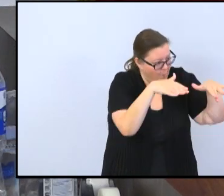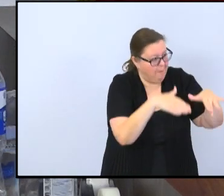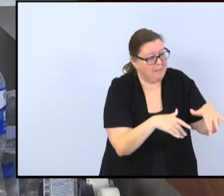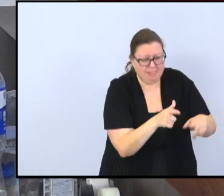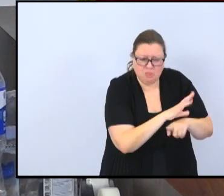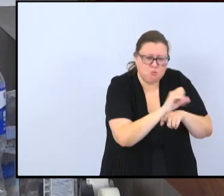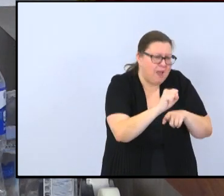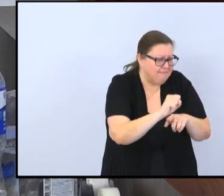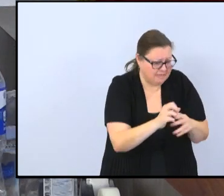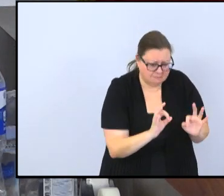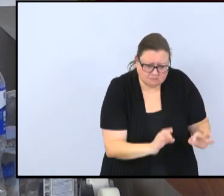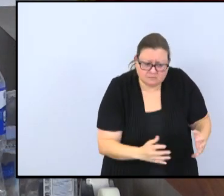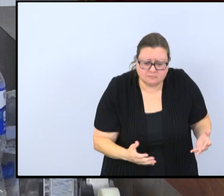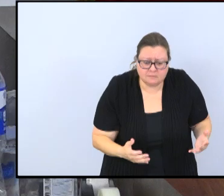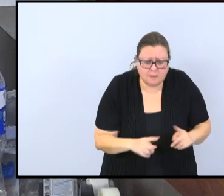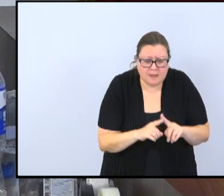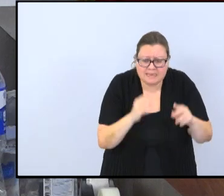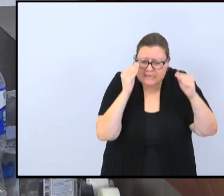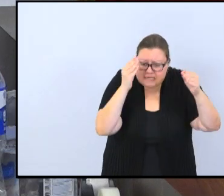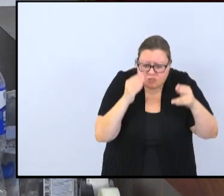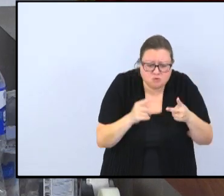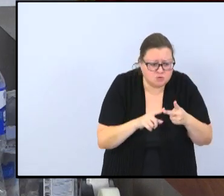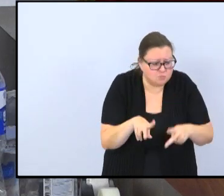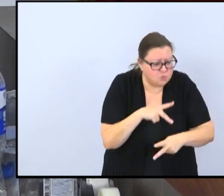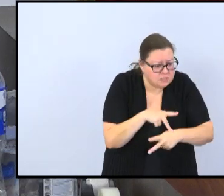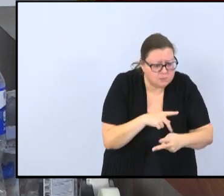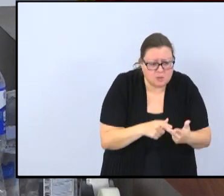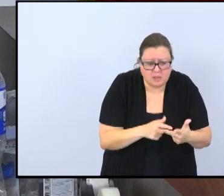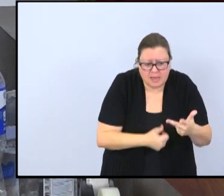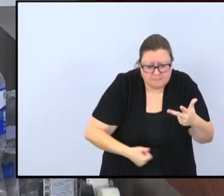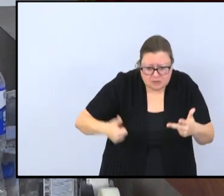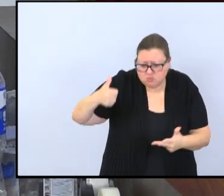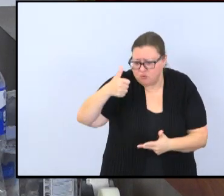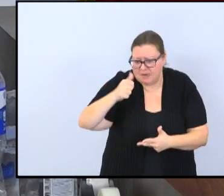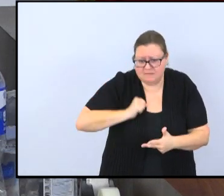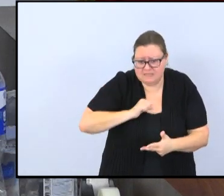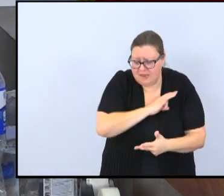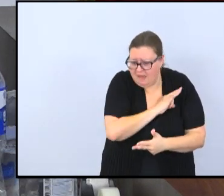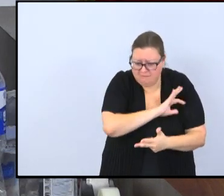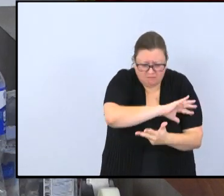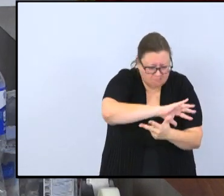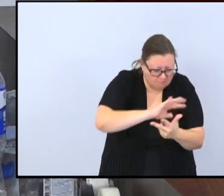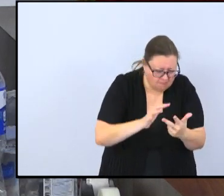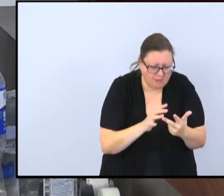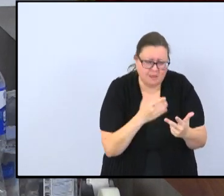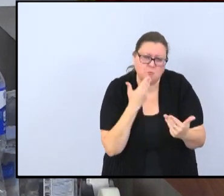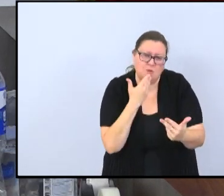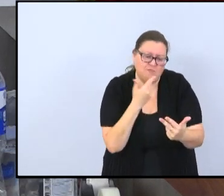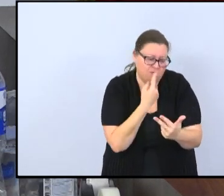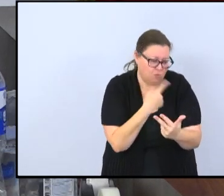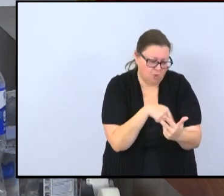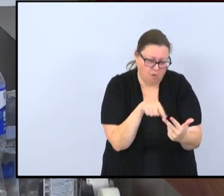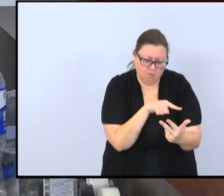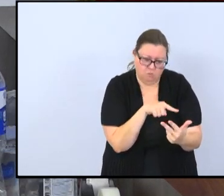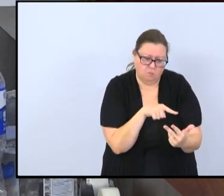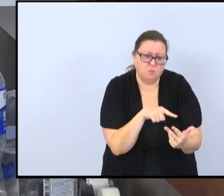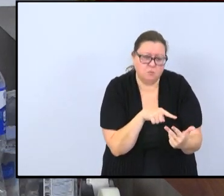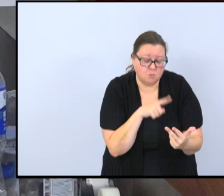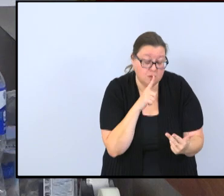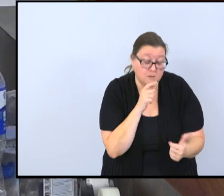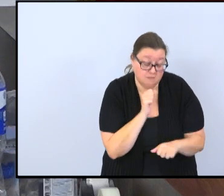But to the teachers, principals, administrators, I am so grateful for you. I really